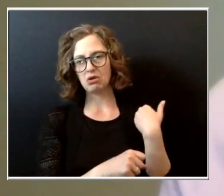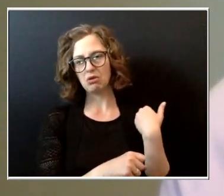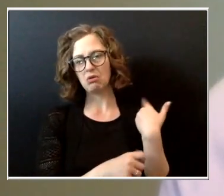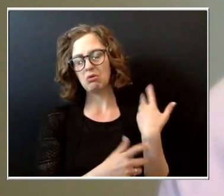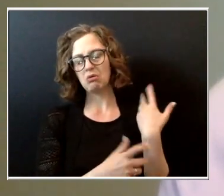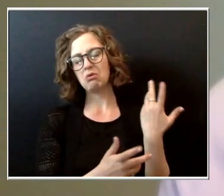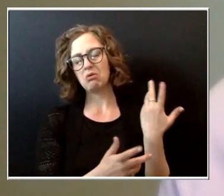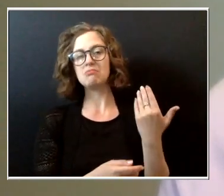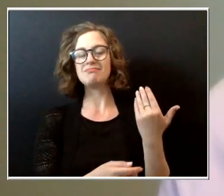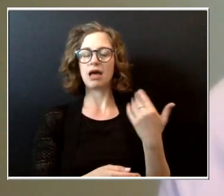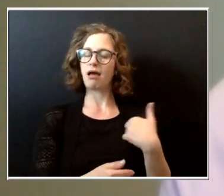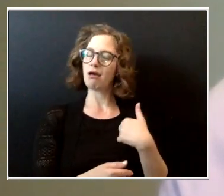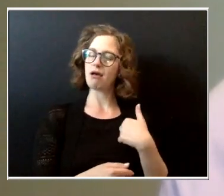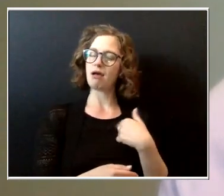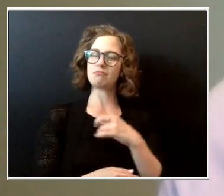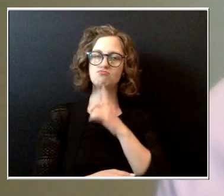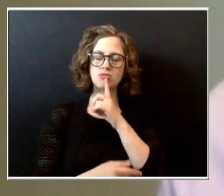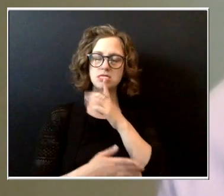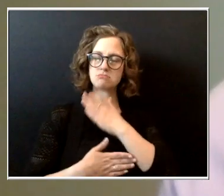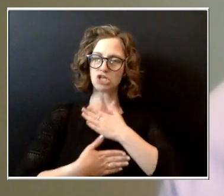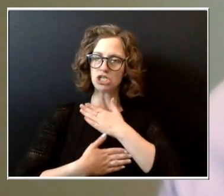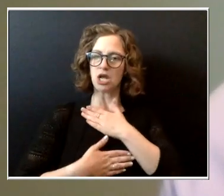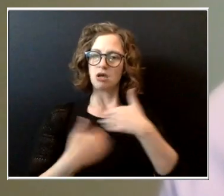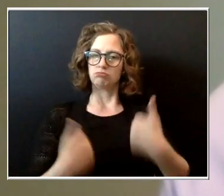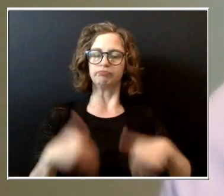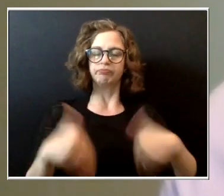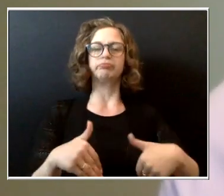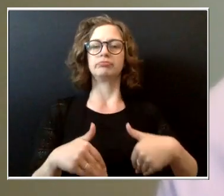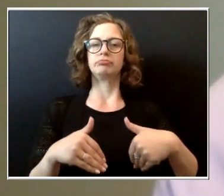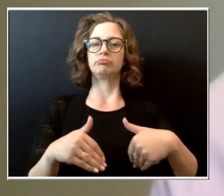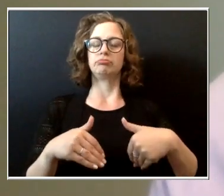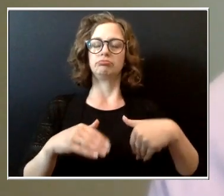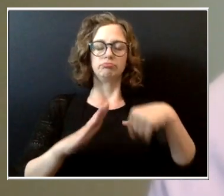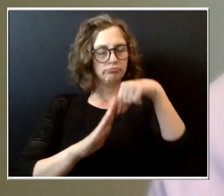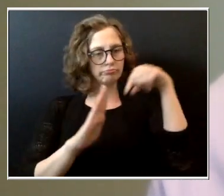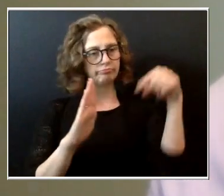of treatment and depth of